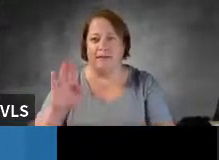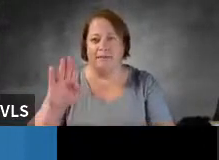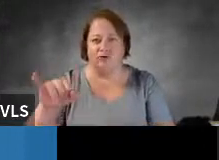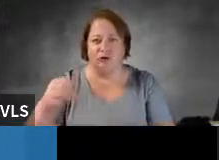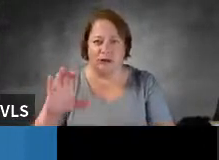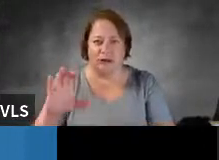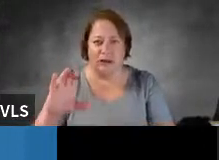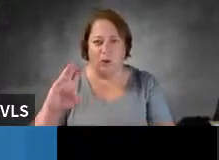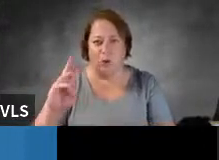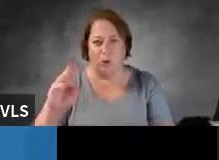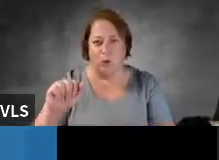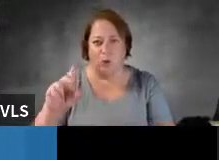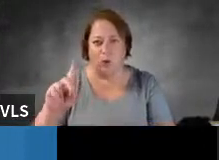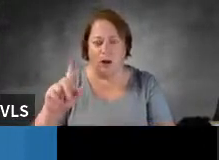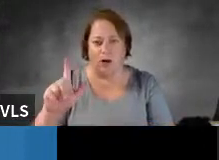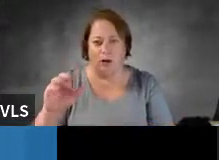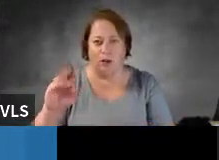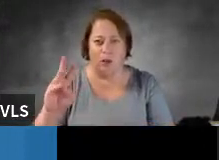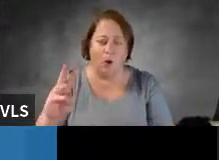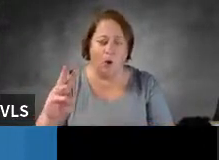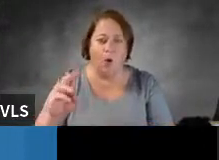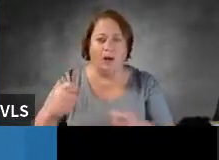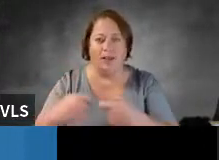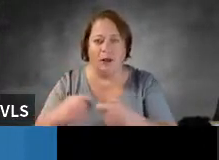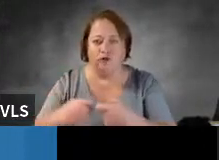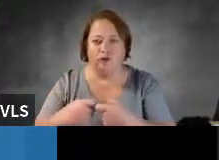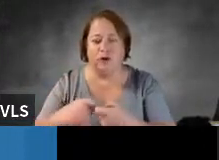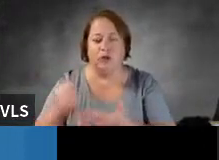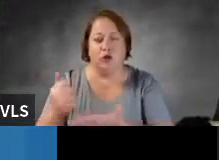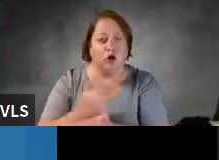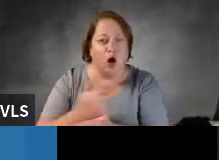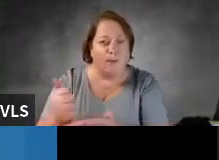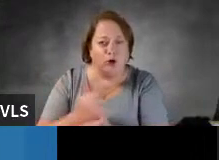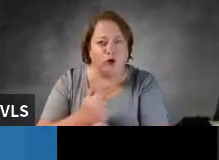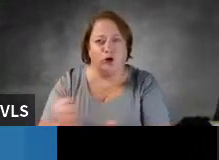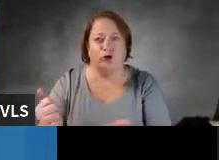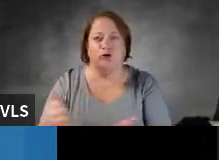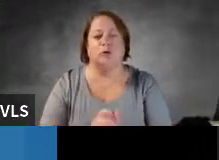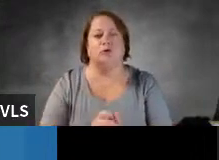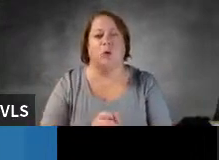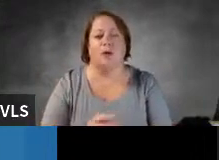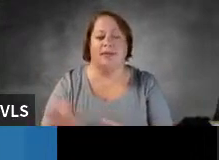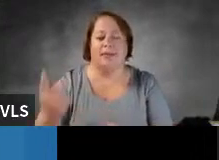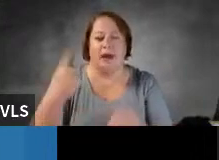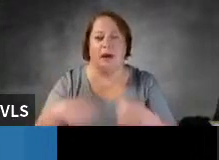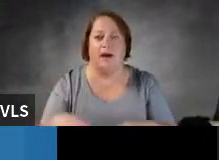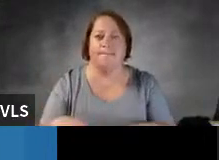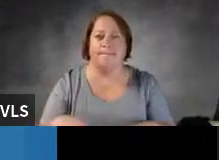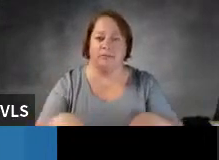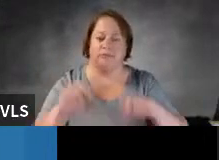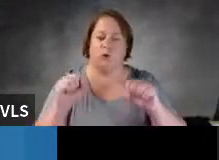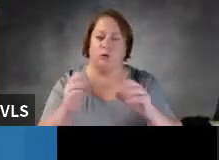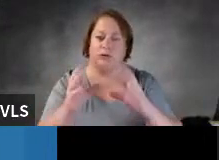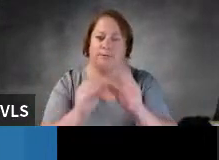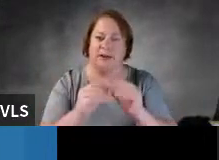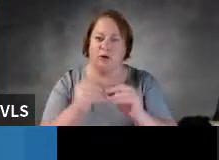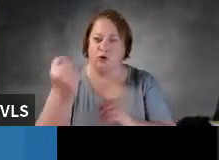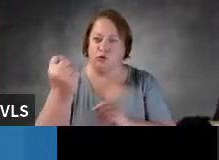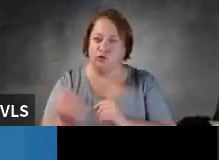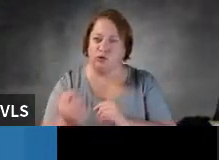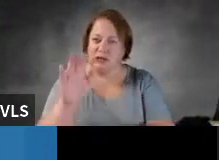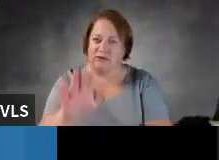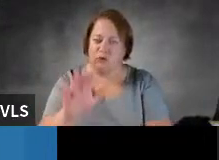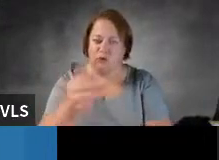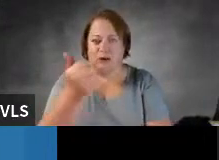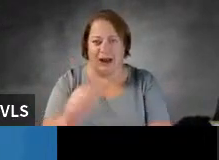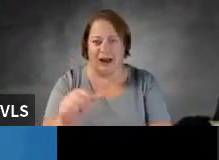Watlow Electric, the Carpenters Joint Apprenticeship, and we're having them come in and host sessions Tuesday afternoons where any student is eligible